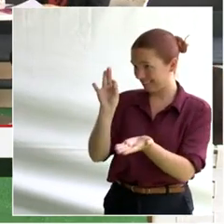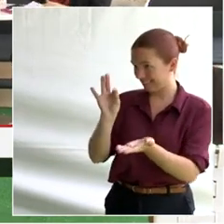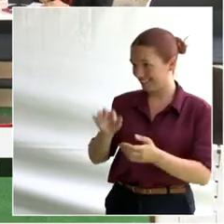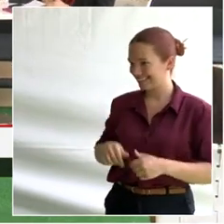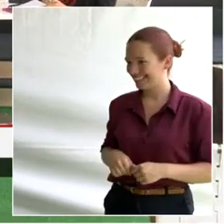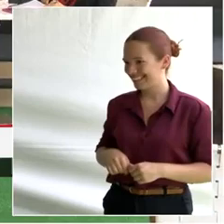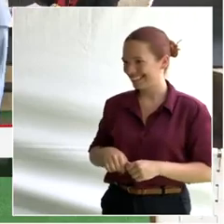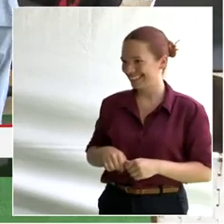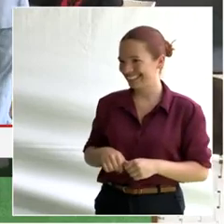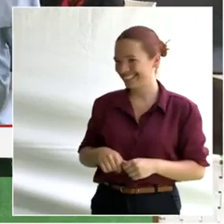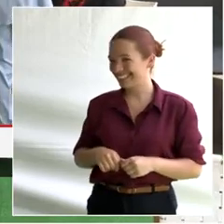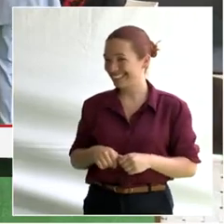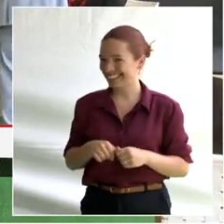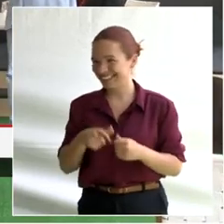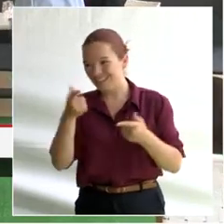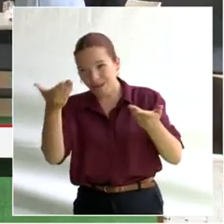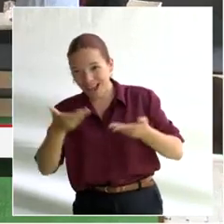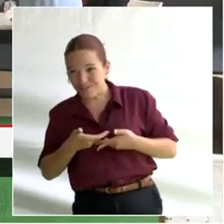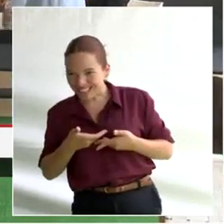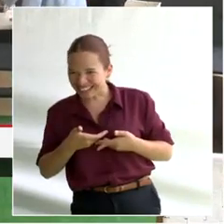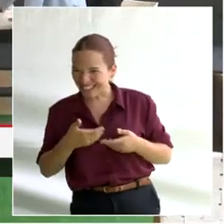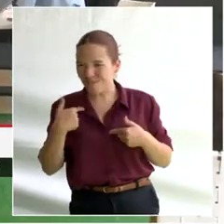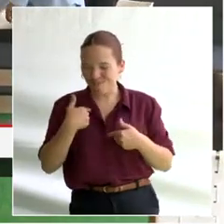one? Hello, welcome. Okay. Please.